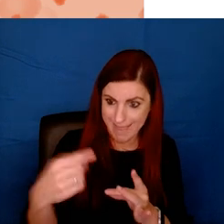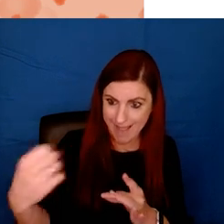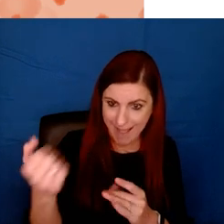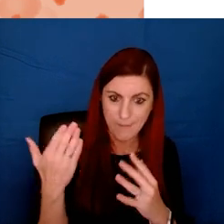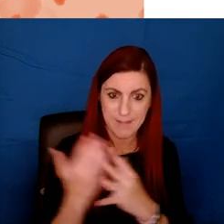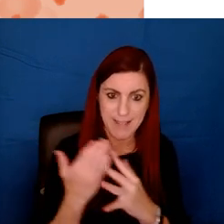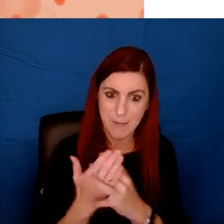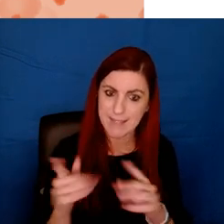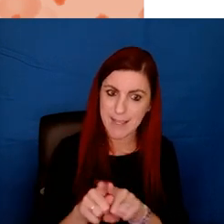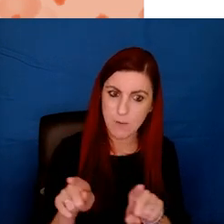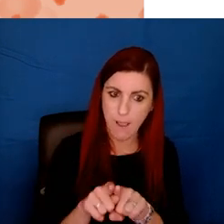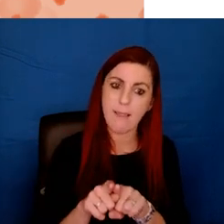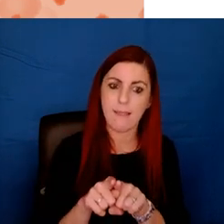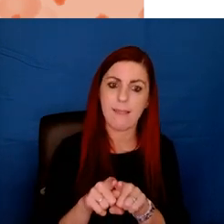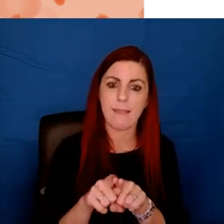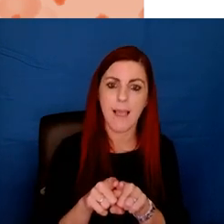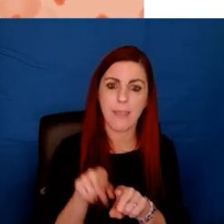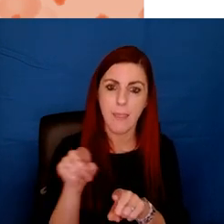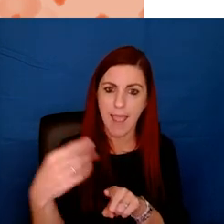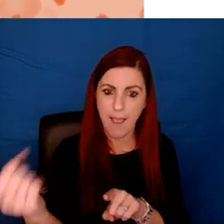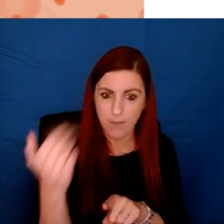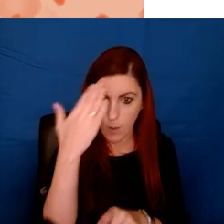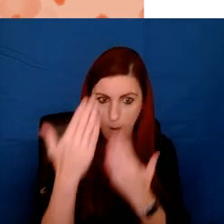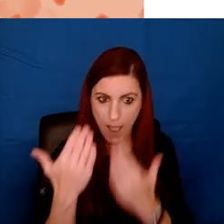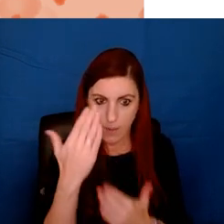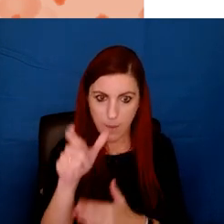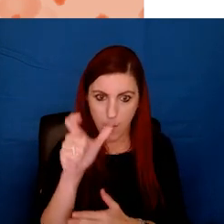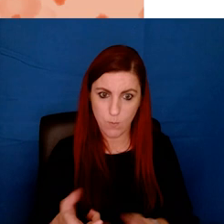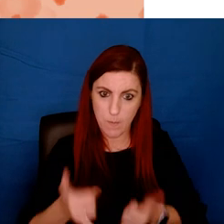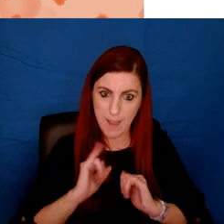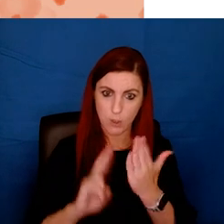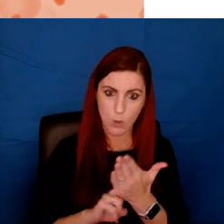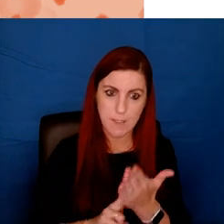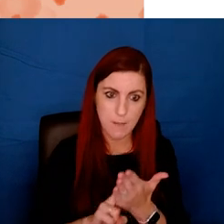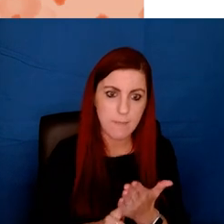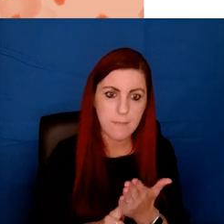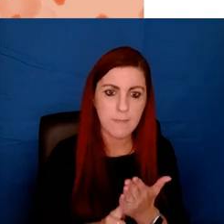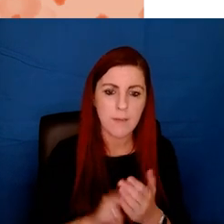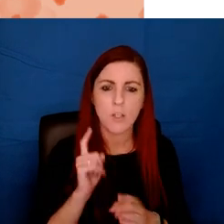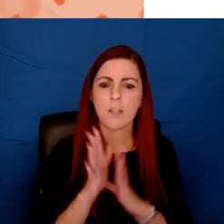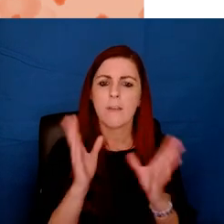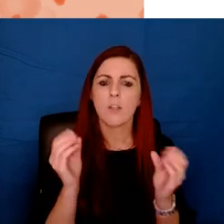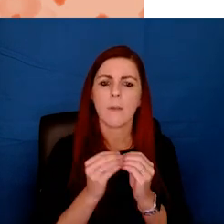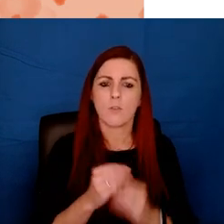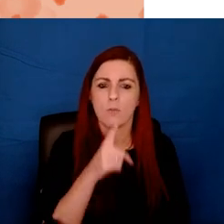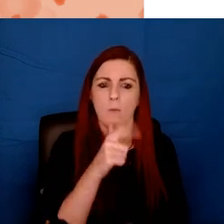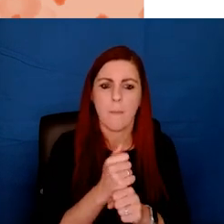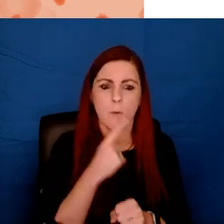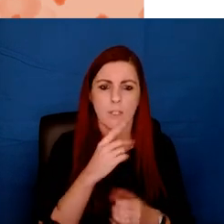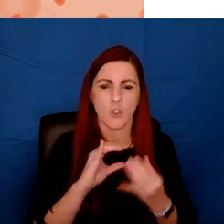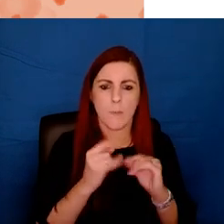accessibility kind of know-how, and is the person going to be able to use them? So it's just, as you mentioned, around sort of interpretation